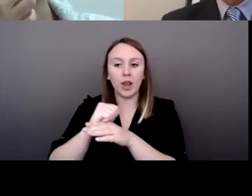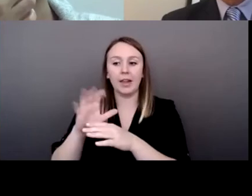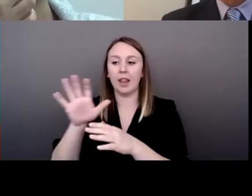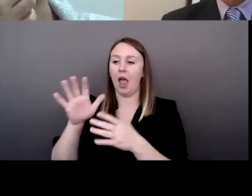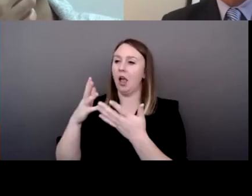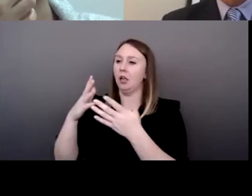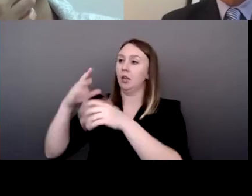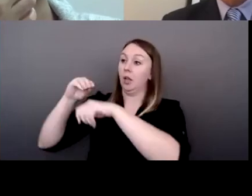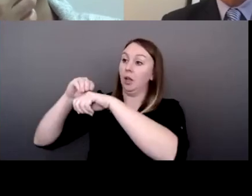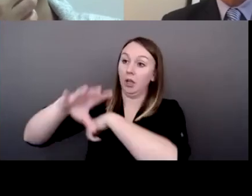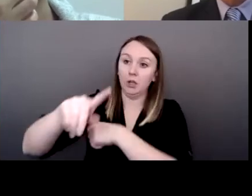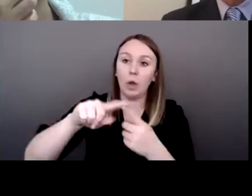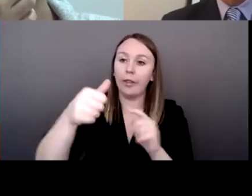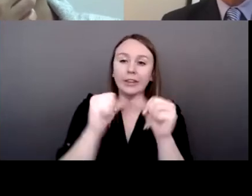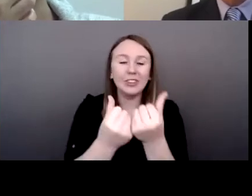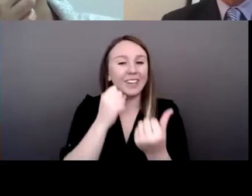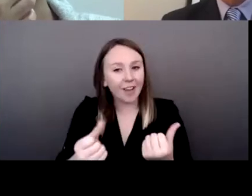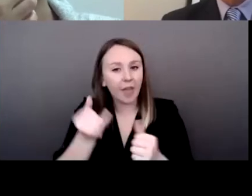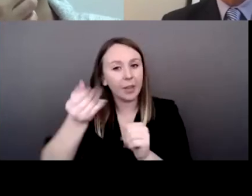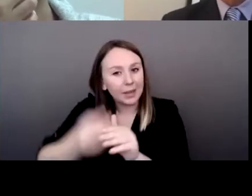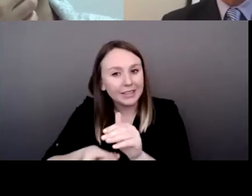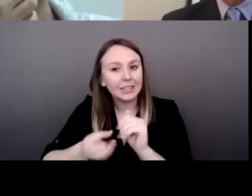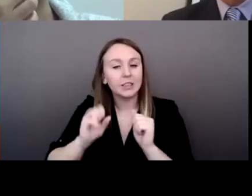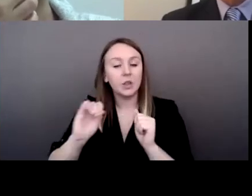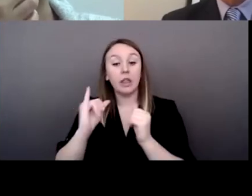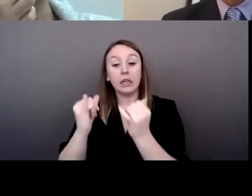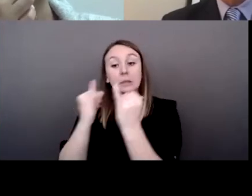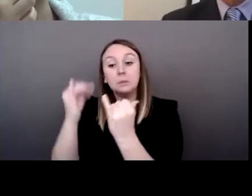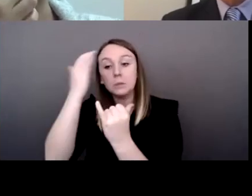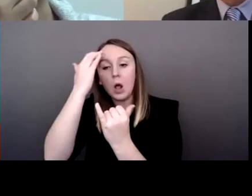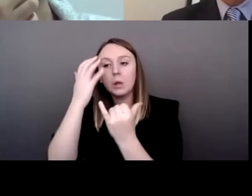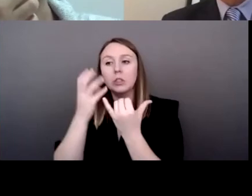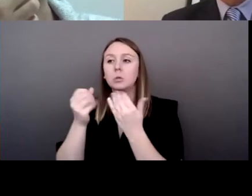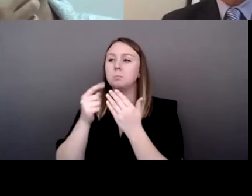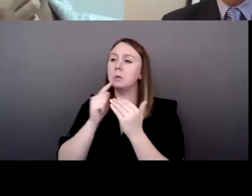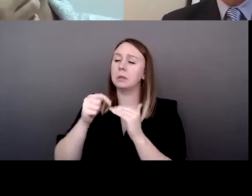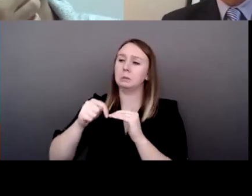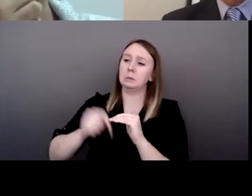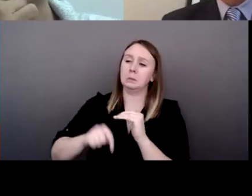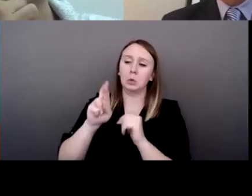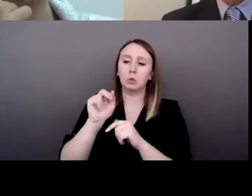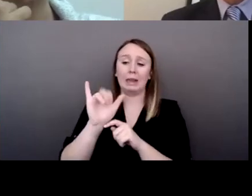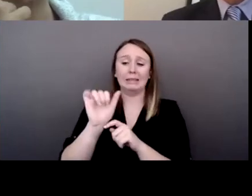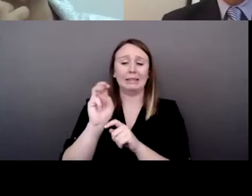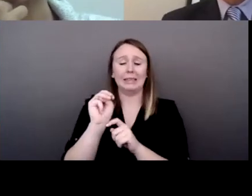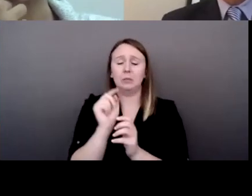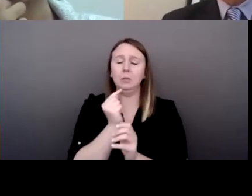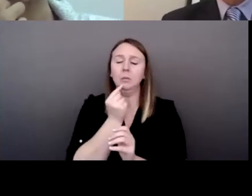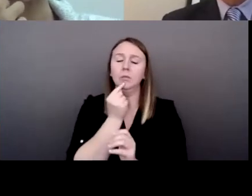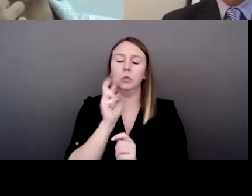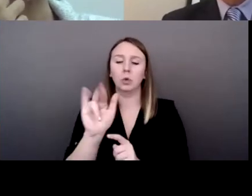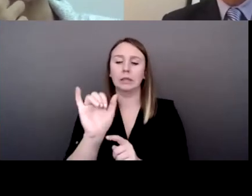knowledge. And a lot of it too is just the very deep-seated insidious racism that exists